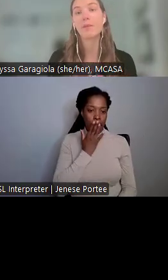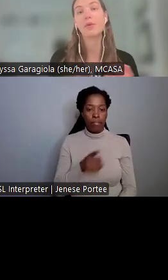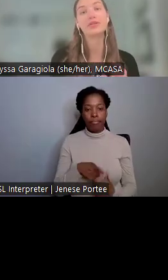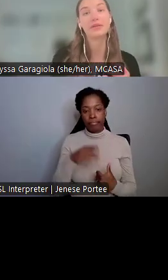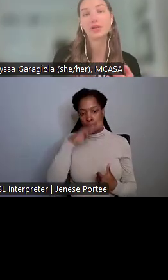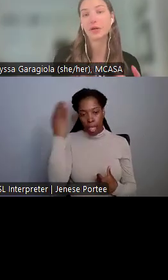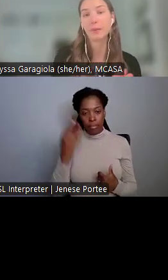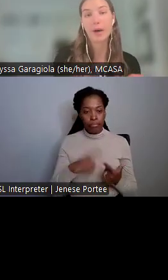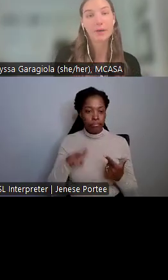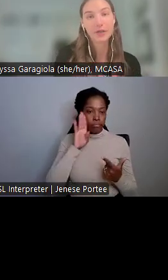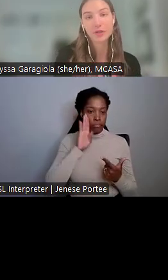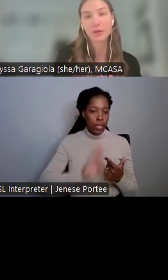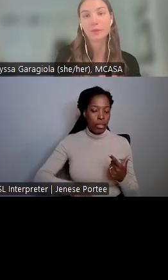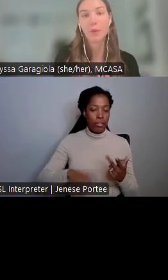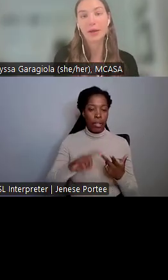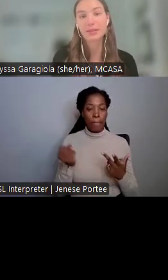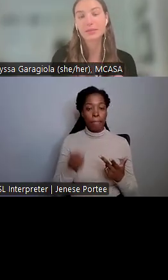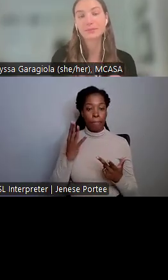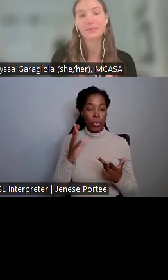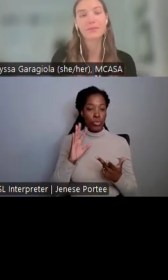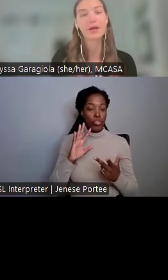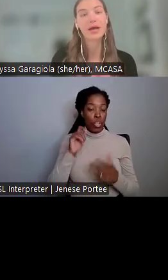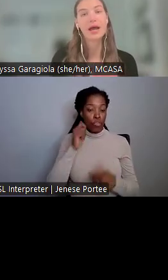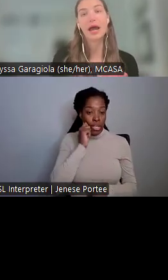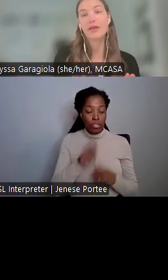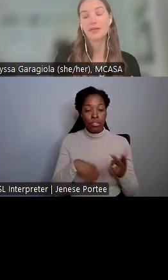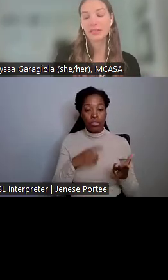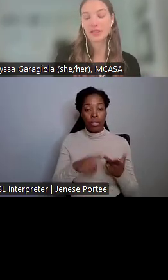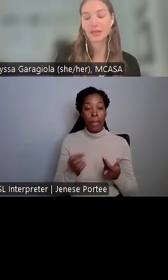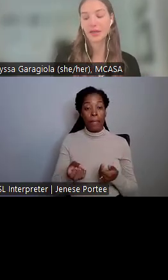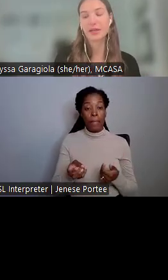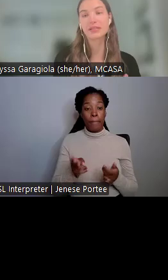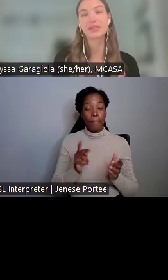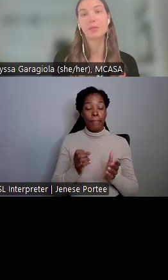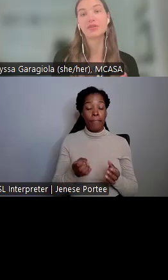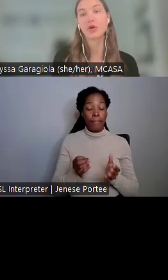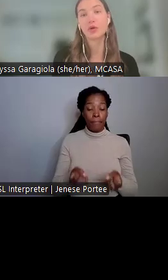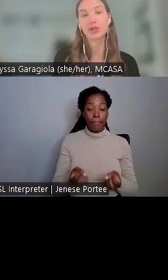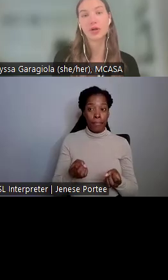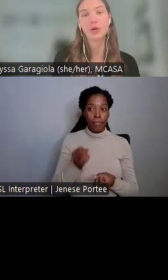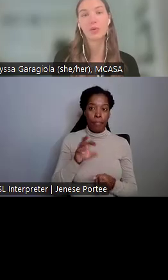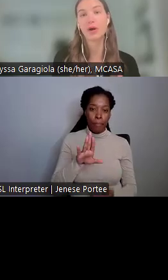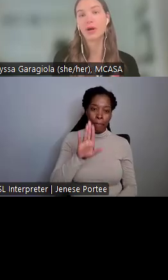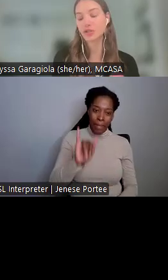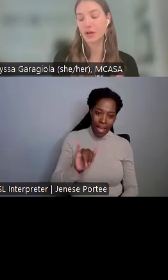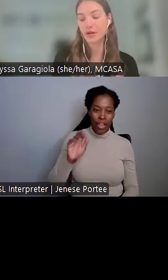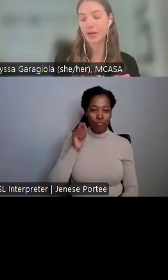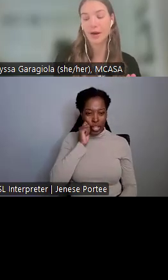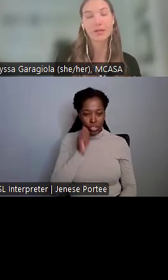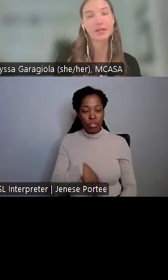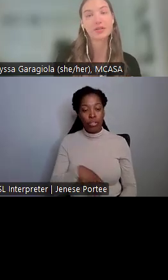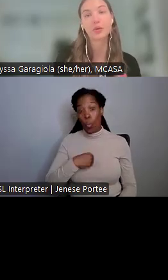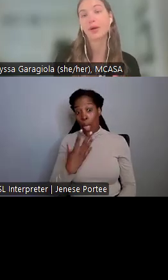brown, multiracial, biracial, white. Ethnicity is someone's culture or